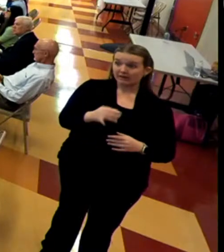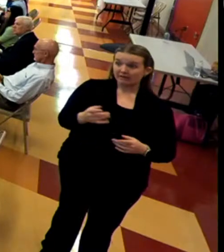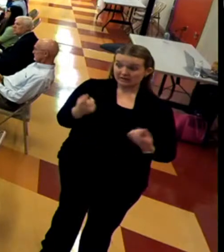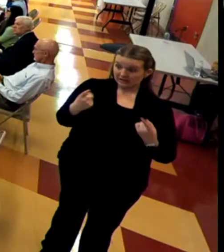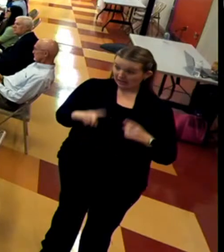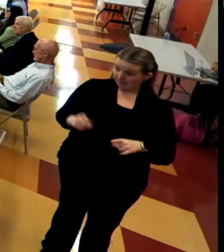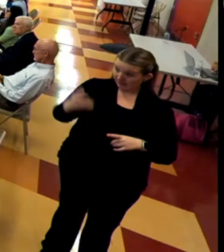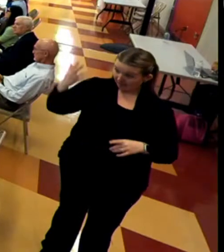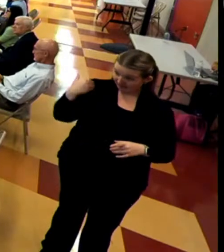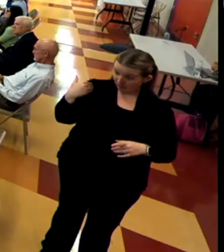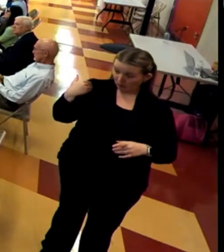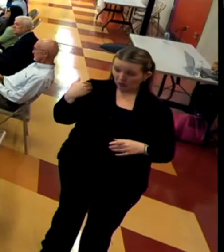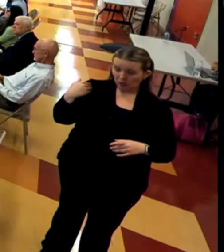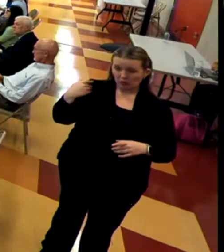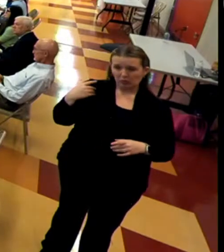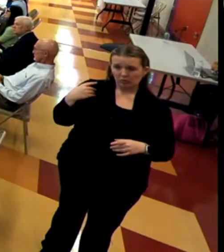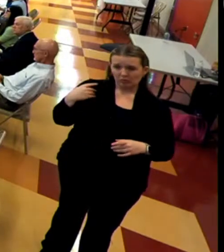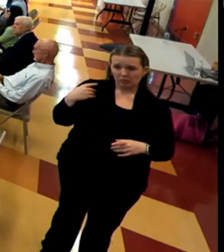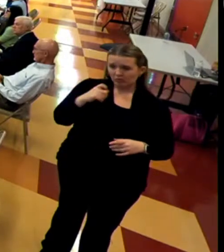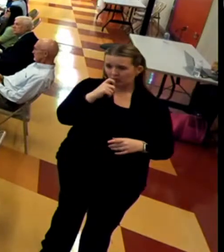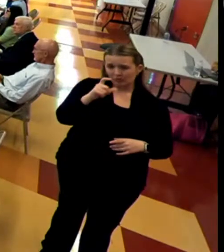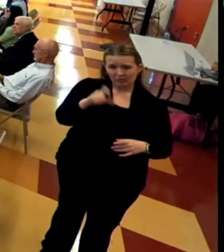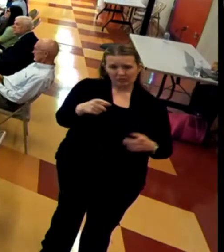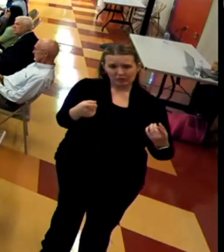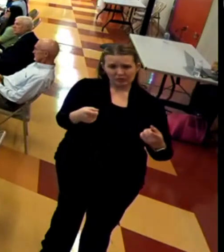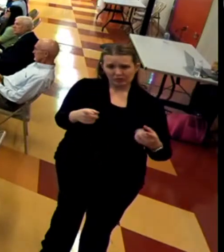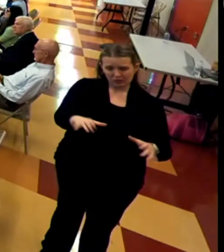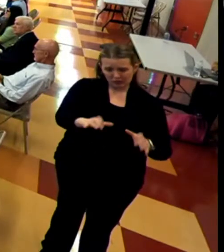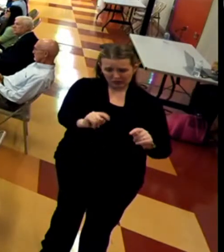before, we ought not to be doing it.